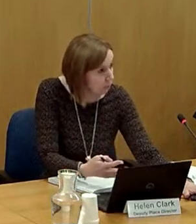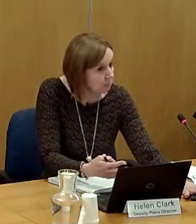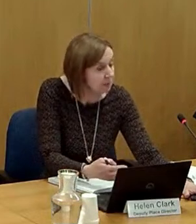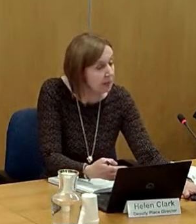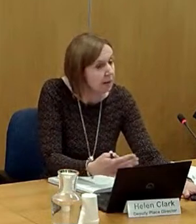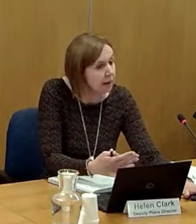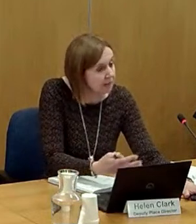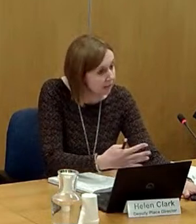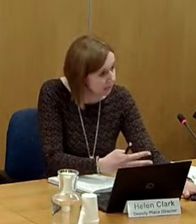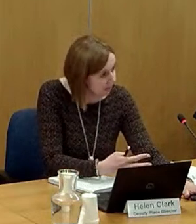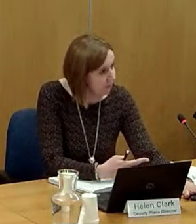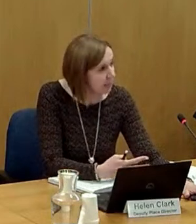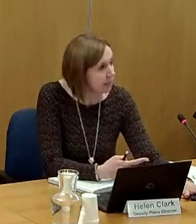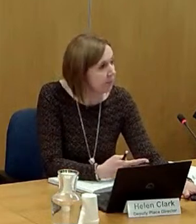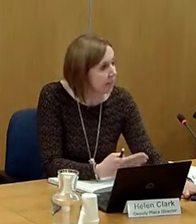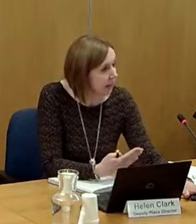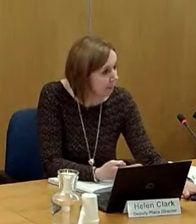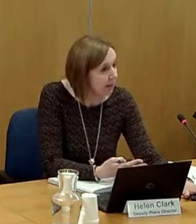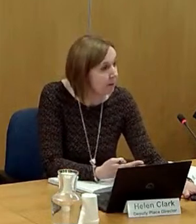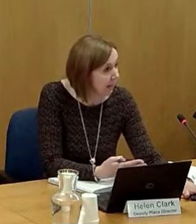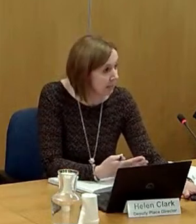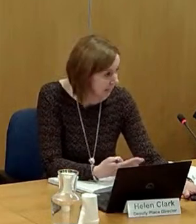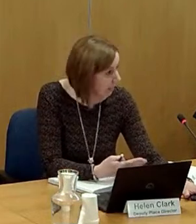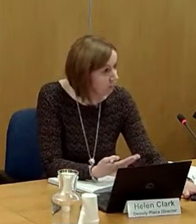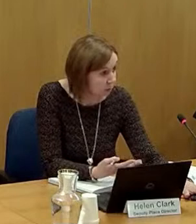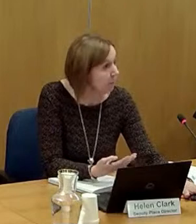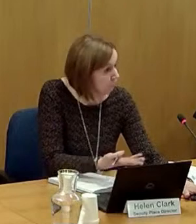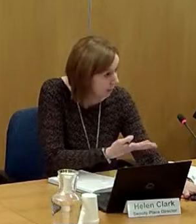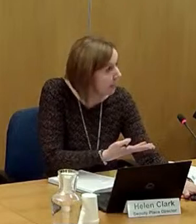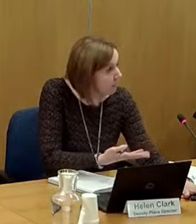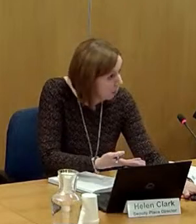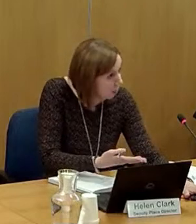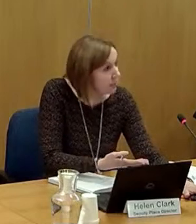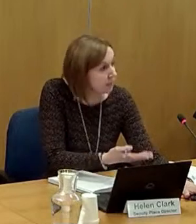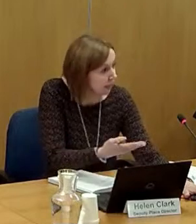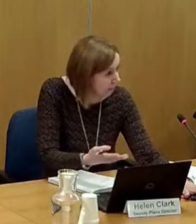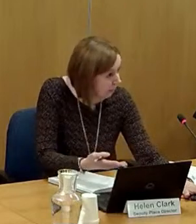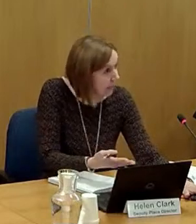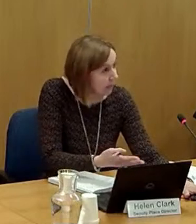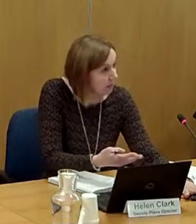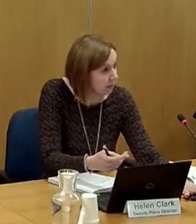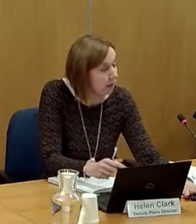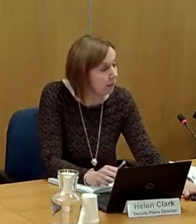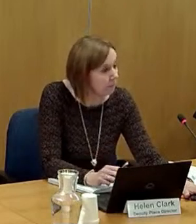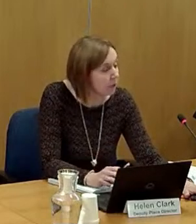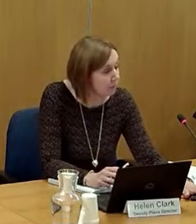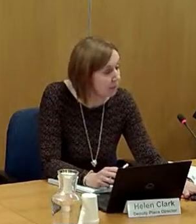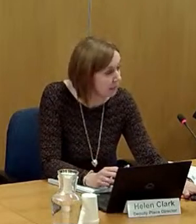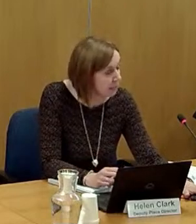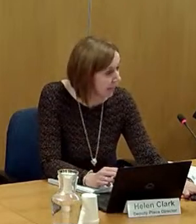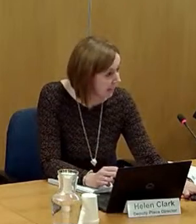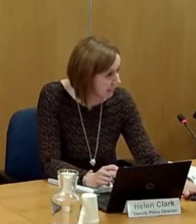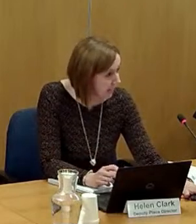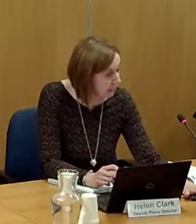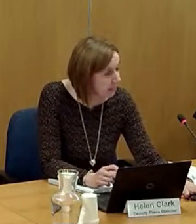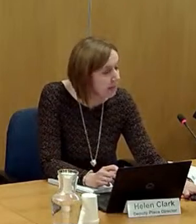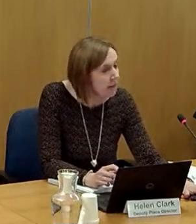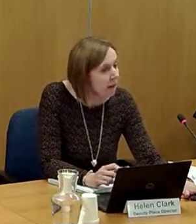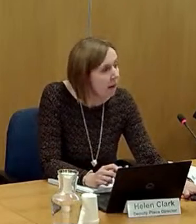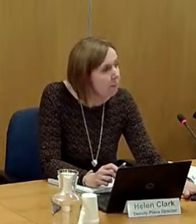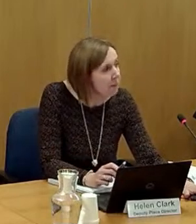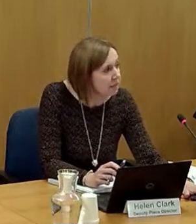particular groups. In earlier phases of the campaign, we had clinics, for example, running in mosques and in other community